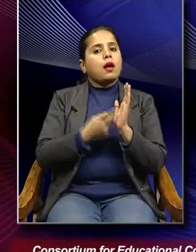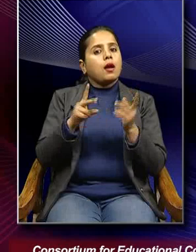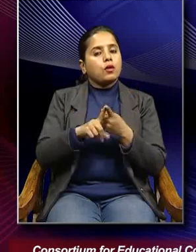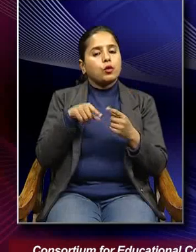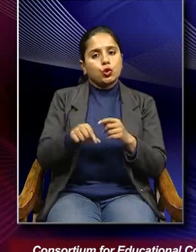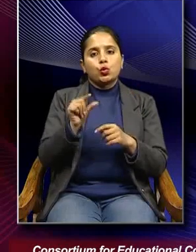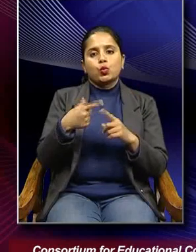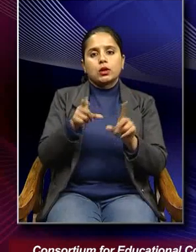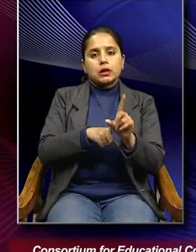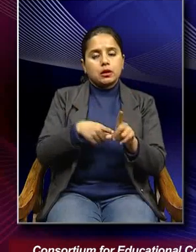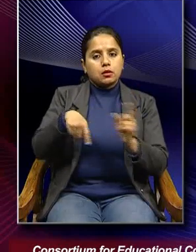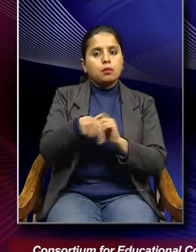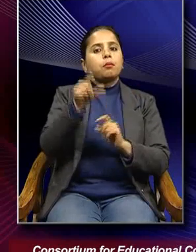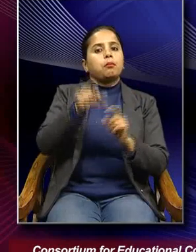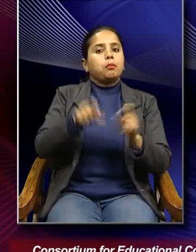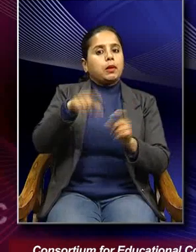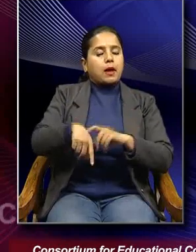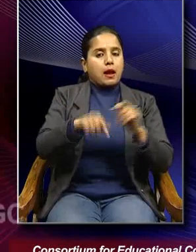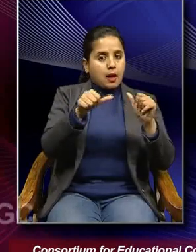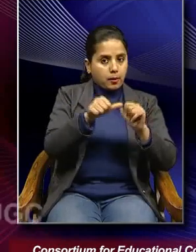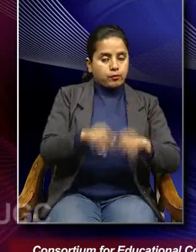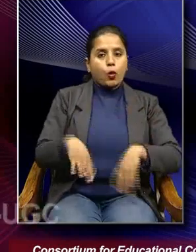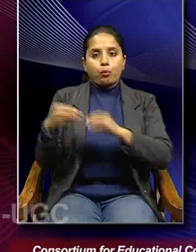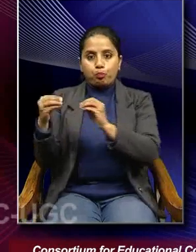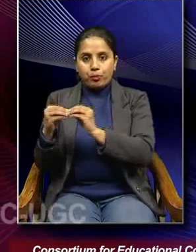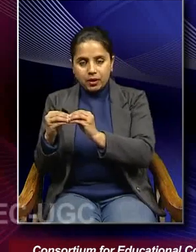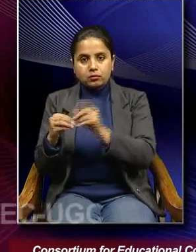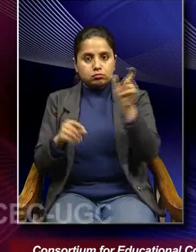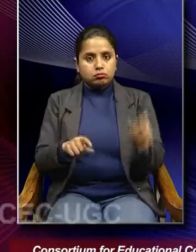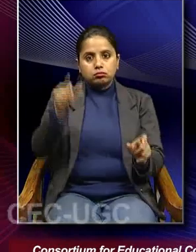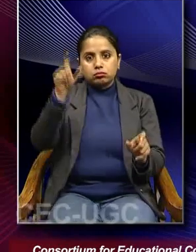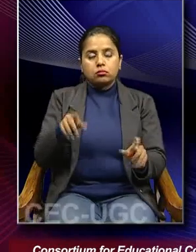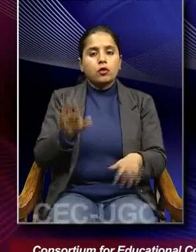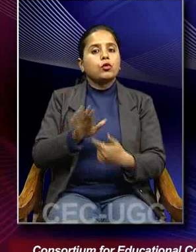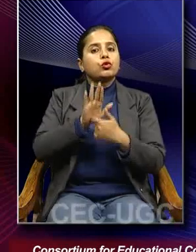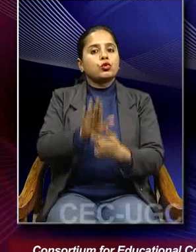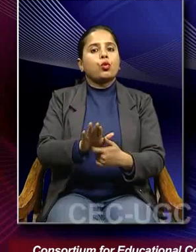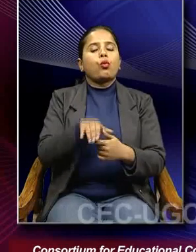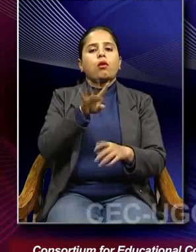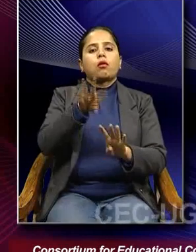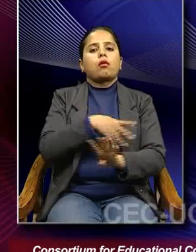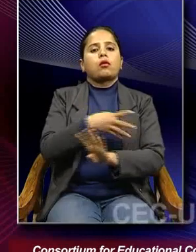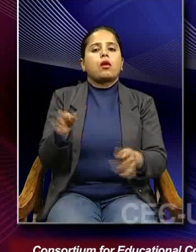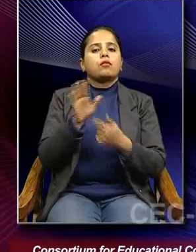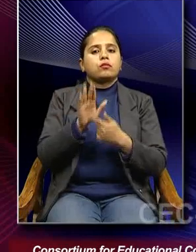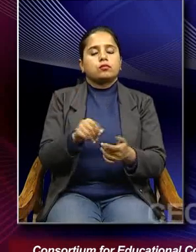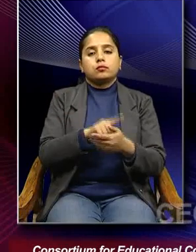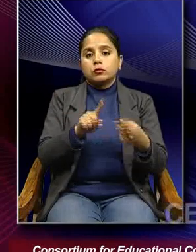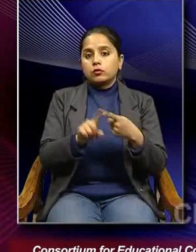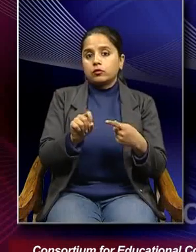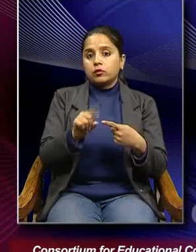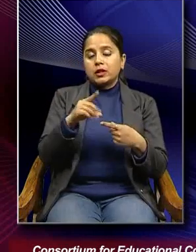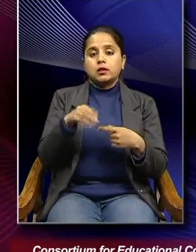utility levels of individual A and individual B has been reflected in the graph. The first